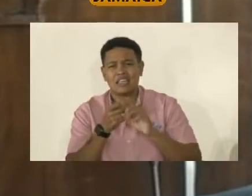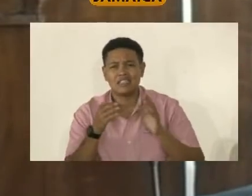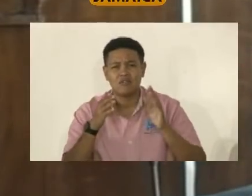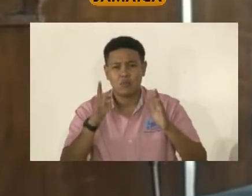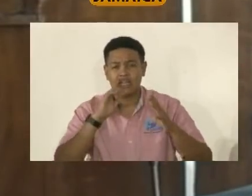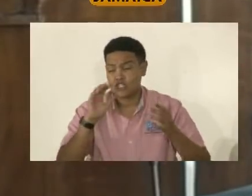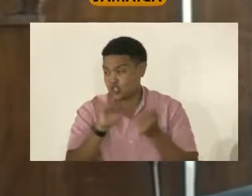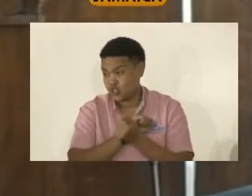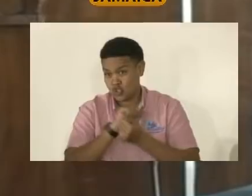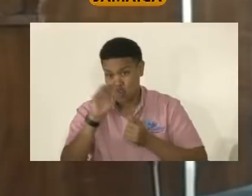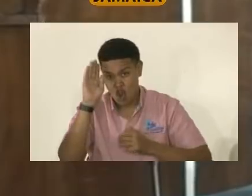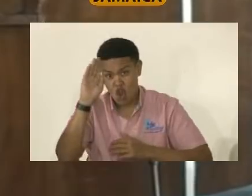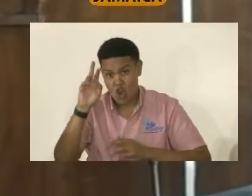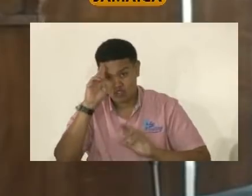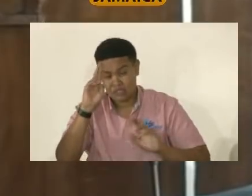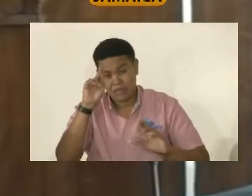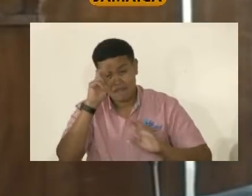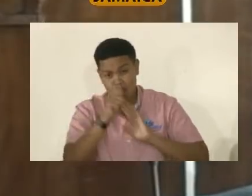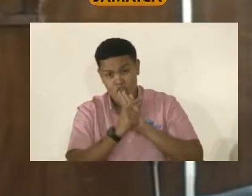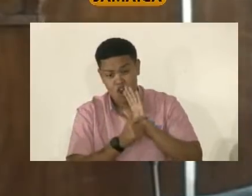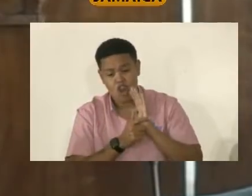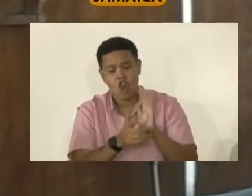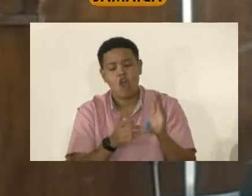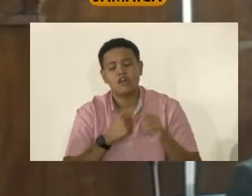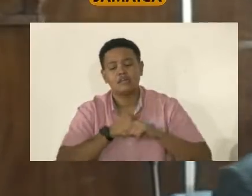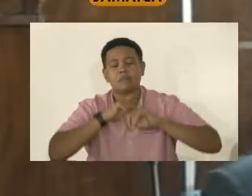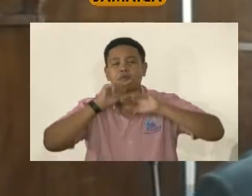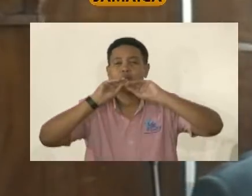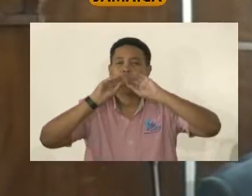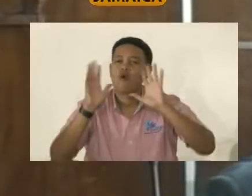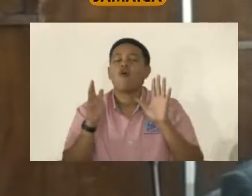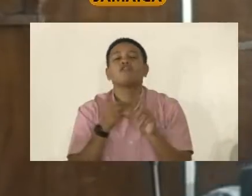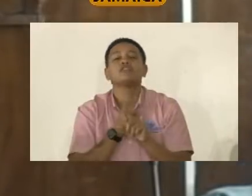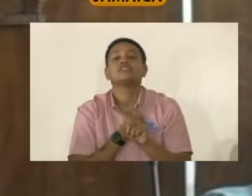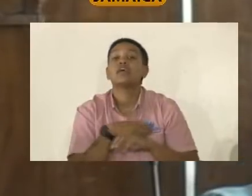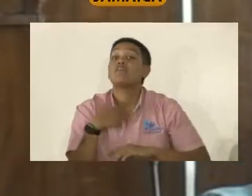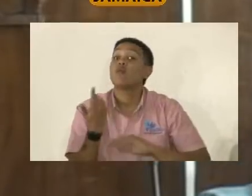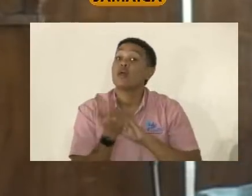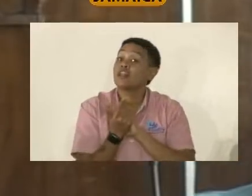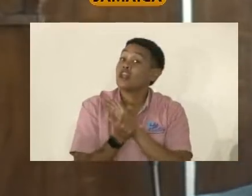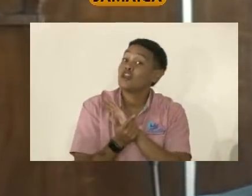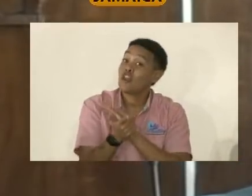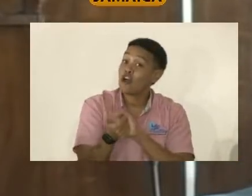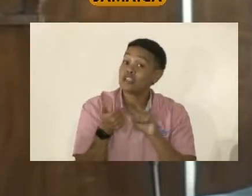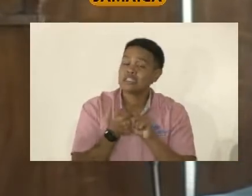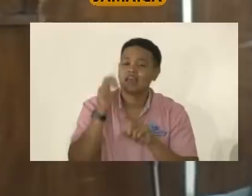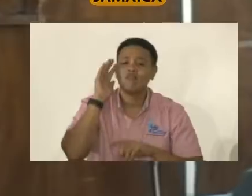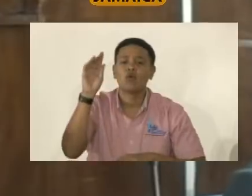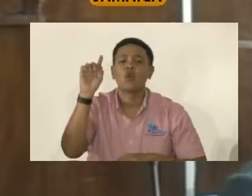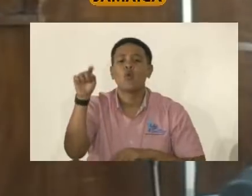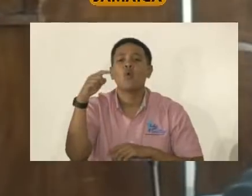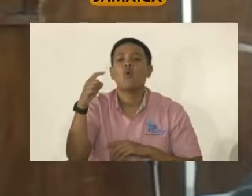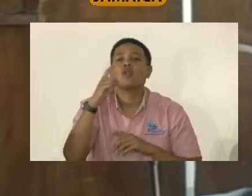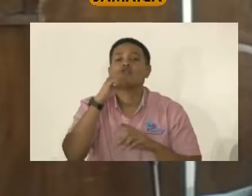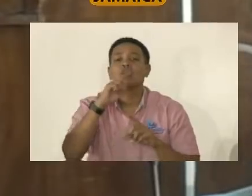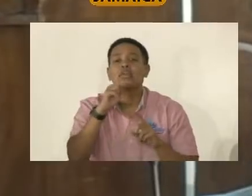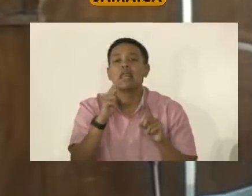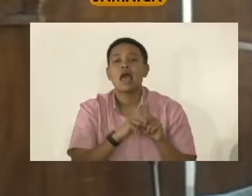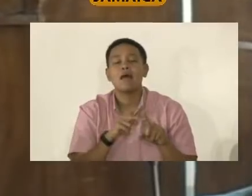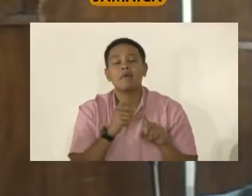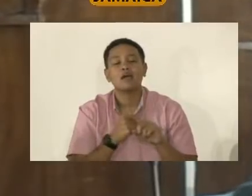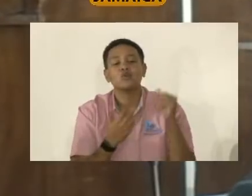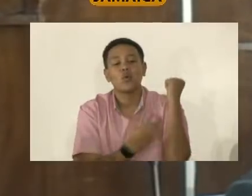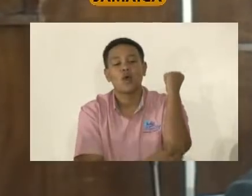the rule of law is to make it obvious that the law will only be applied to the